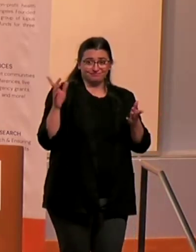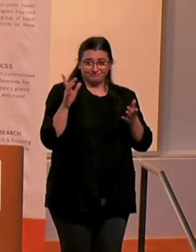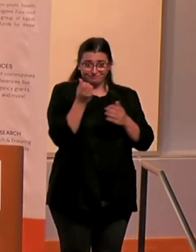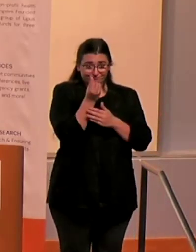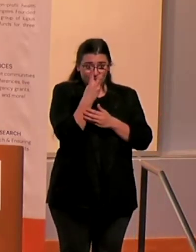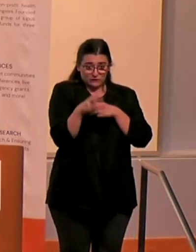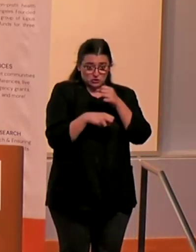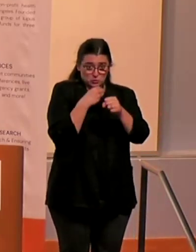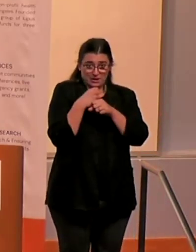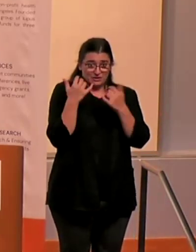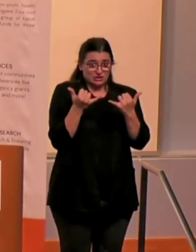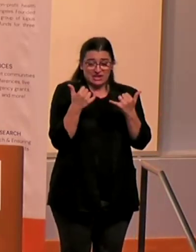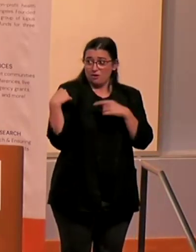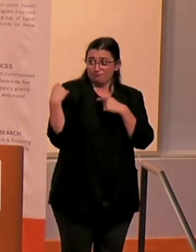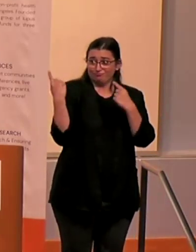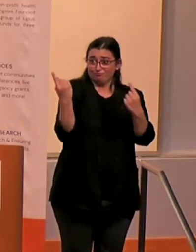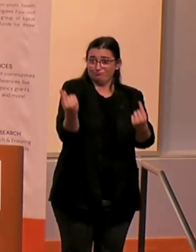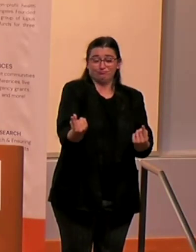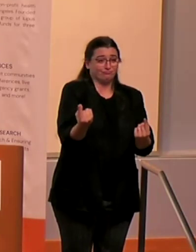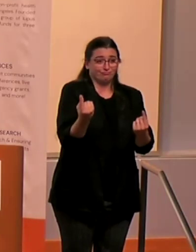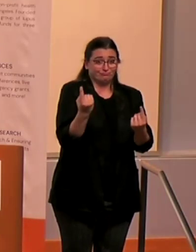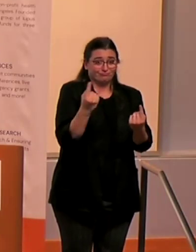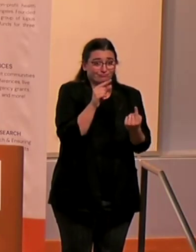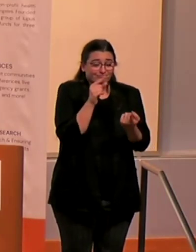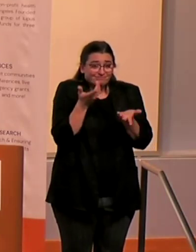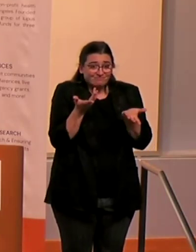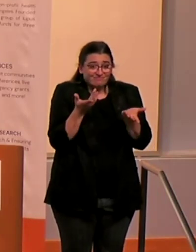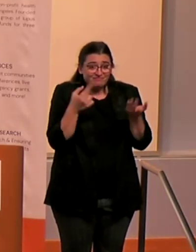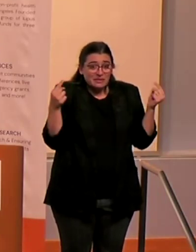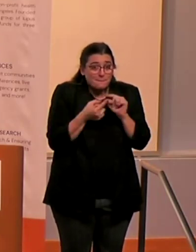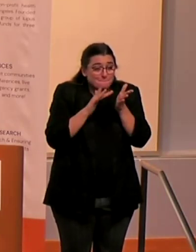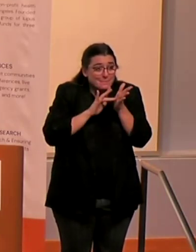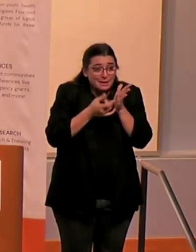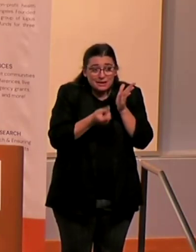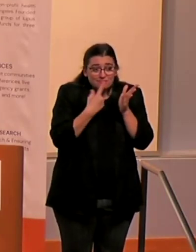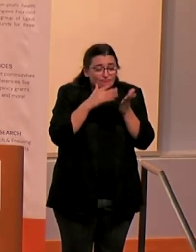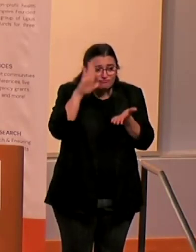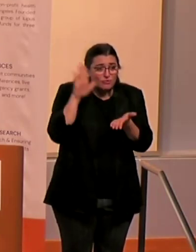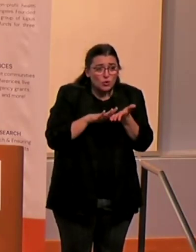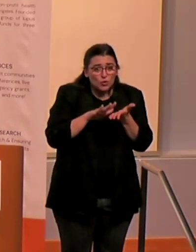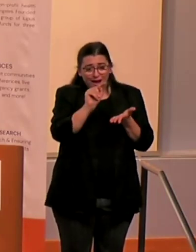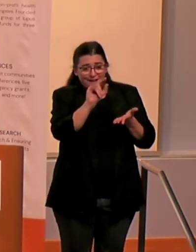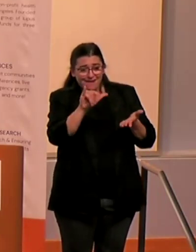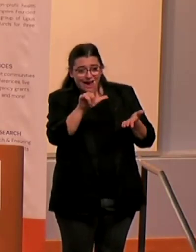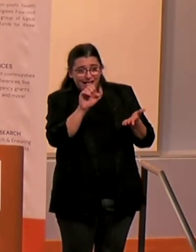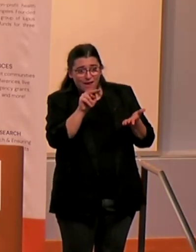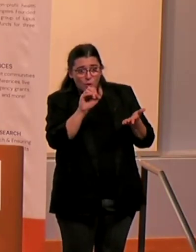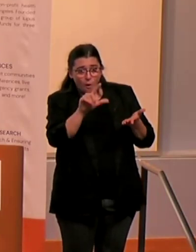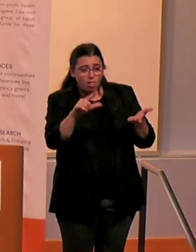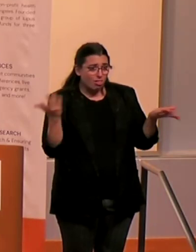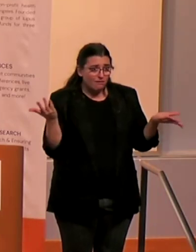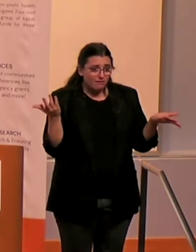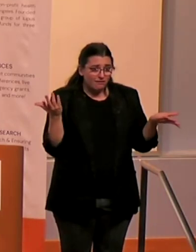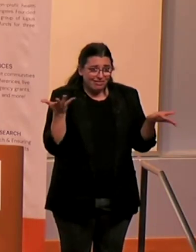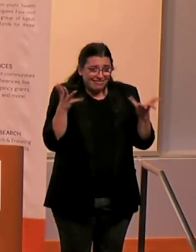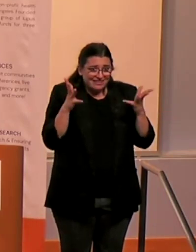12 years. Wow. And if I hadn't listened to that and my gut of, I know what lupus is, and this is not